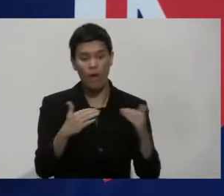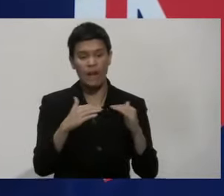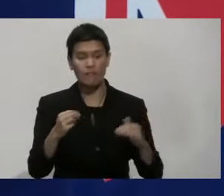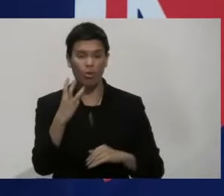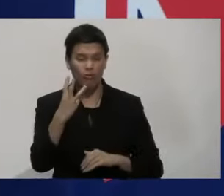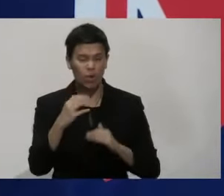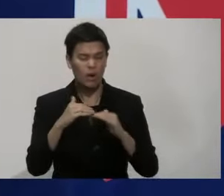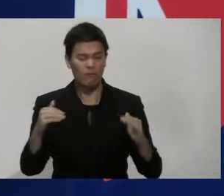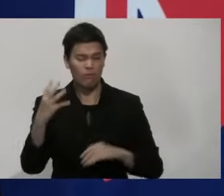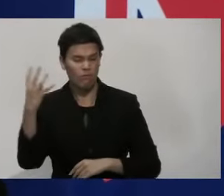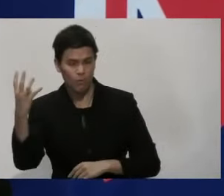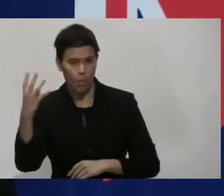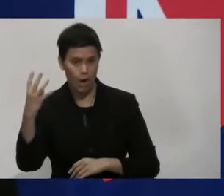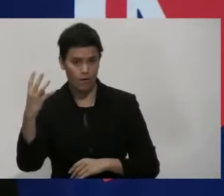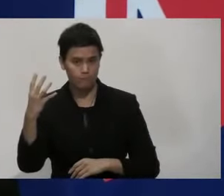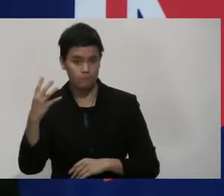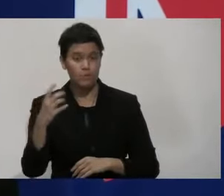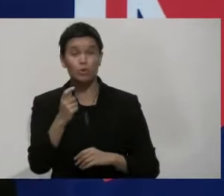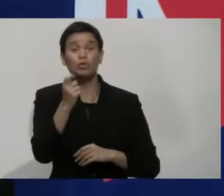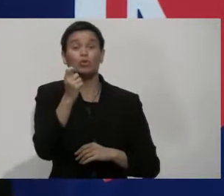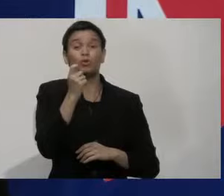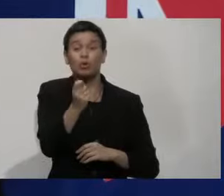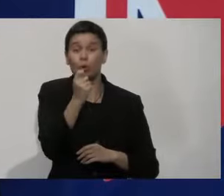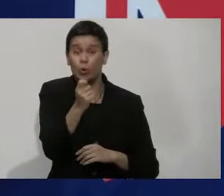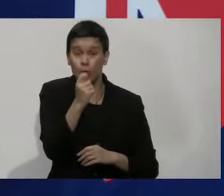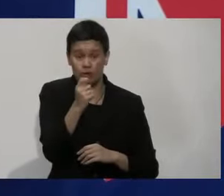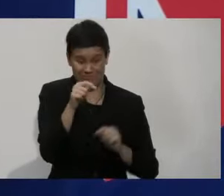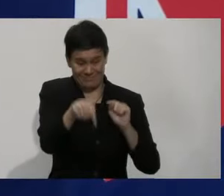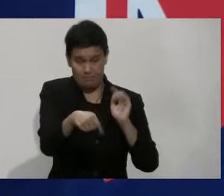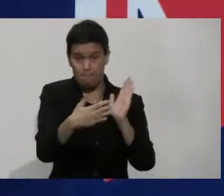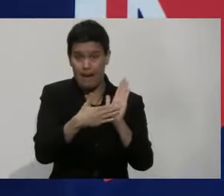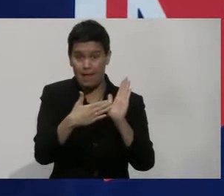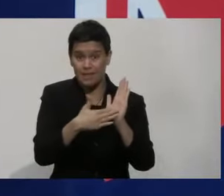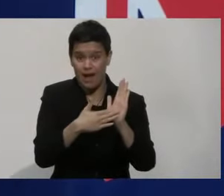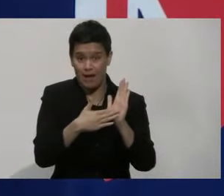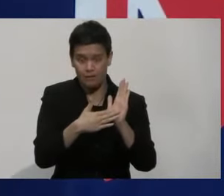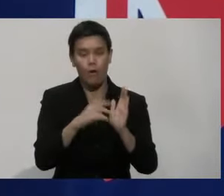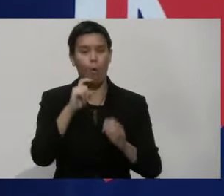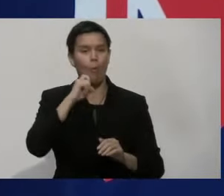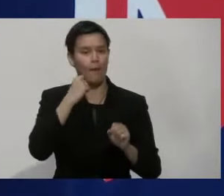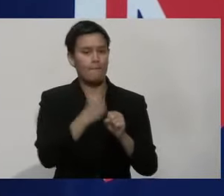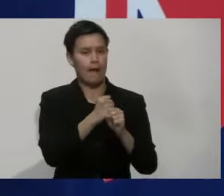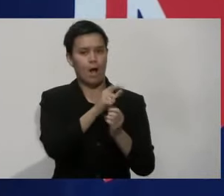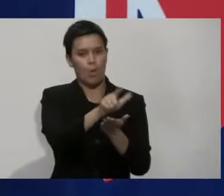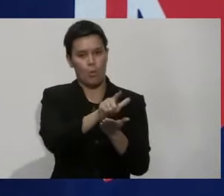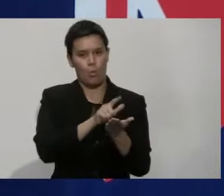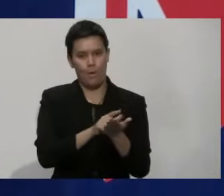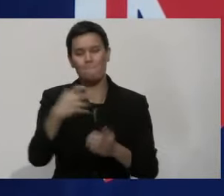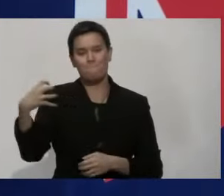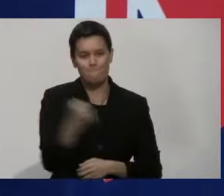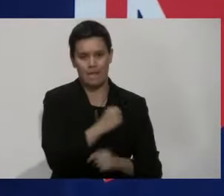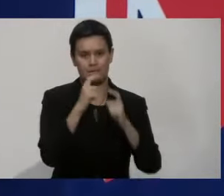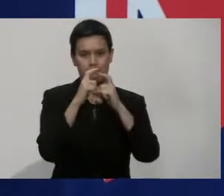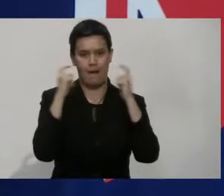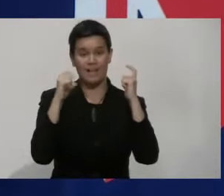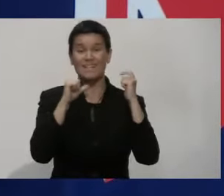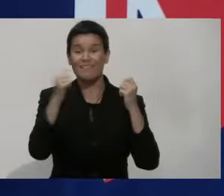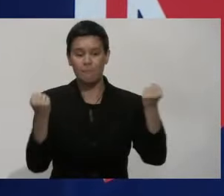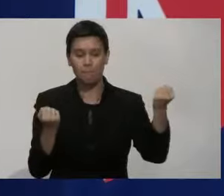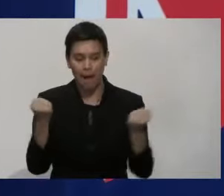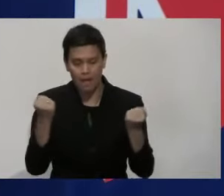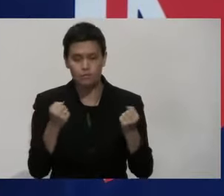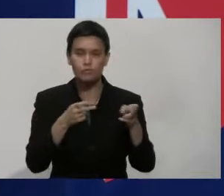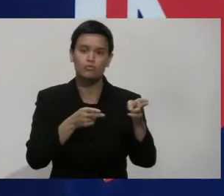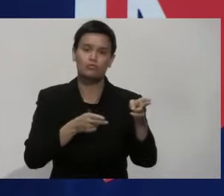These new orders will come into force from Monday. This isn't a decision we took lightly, but